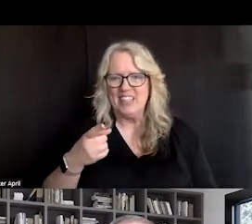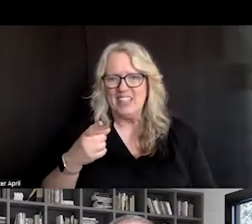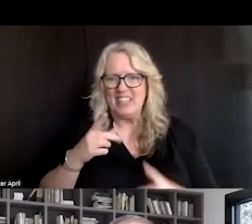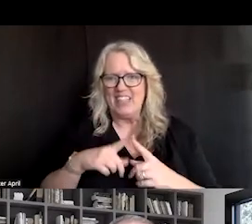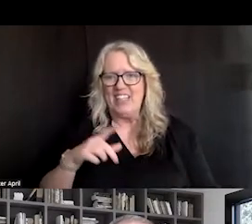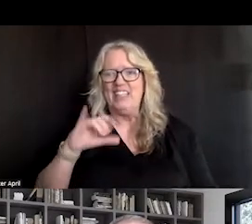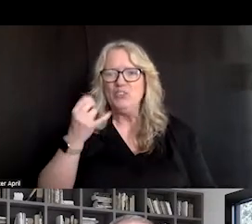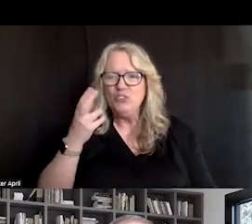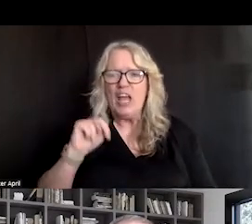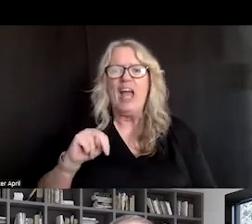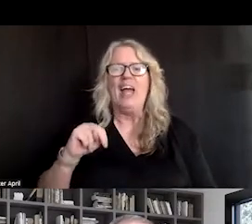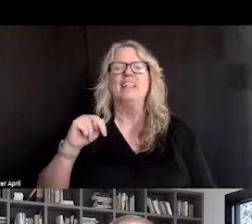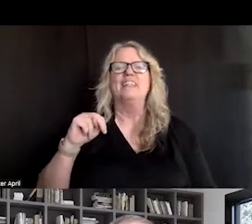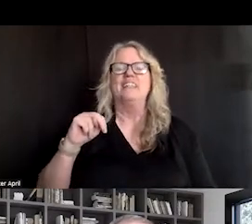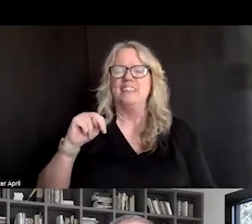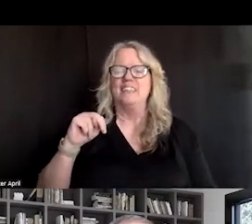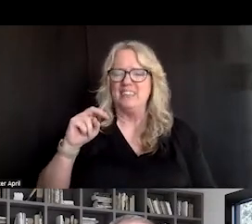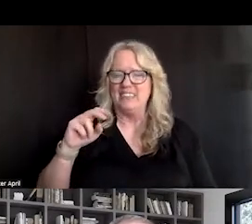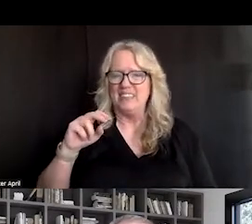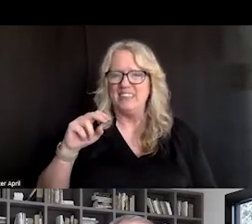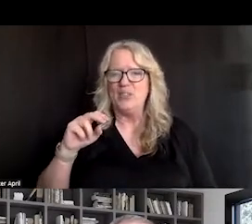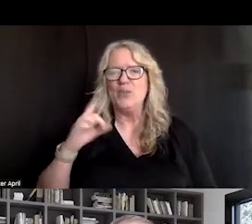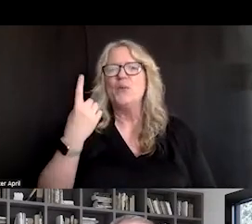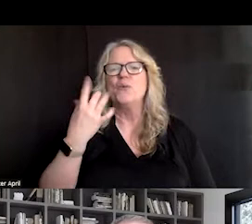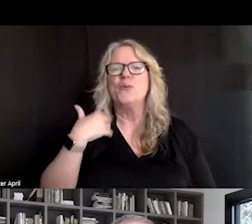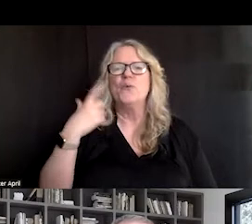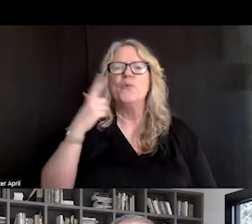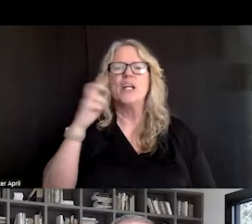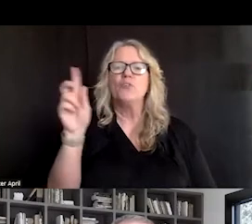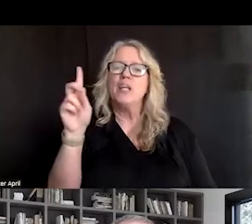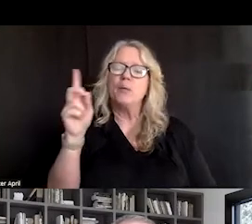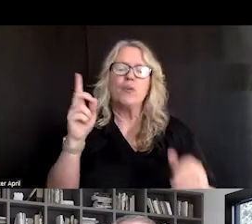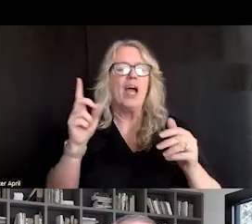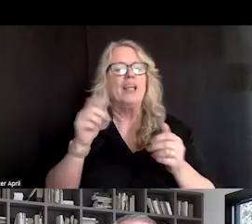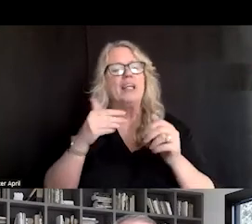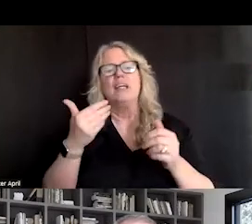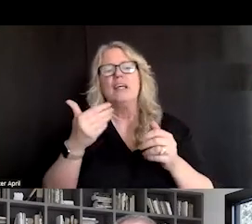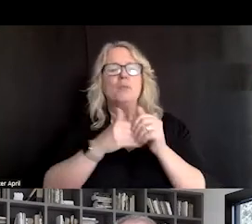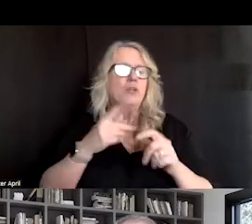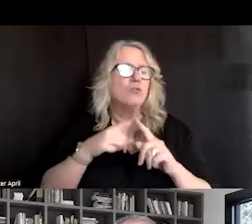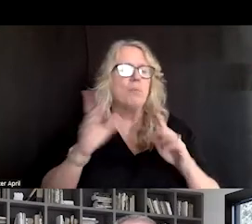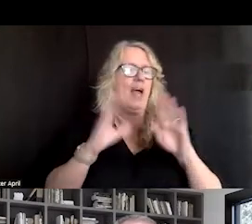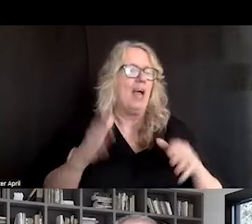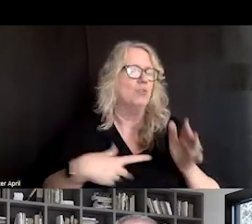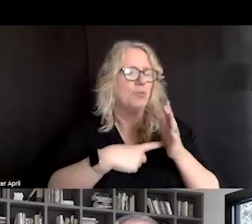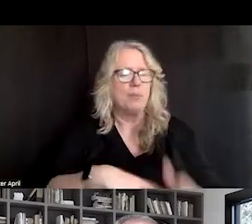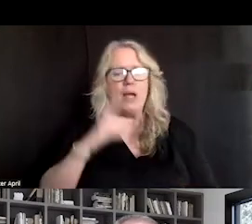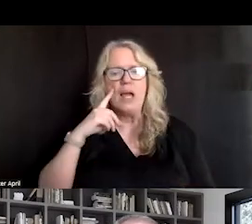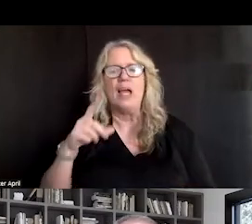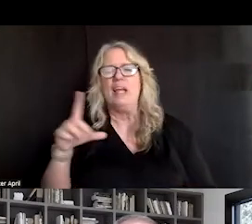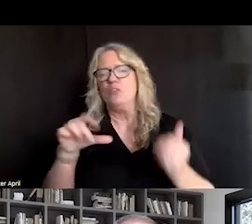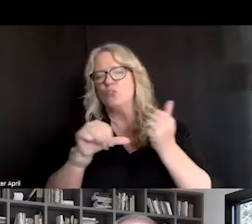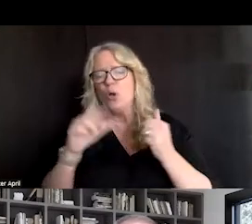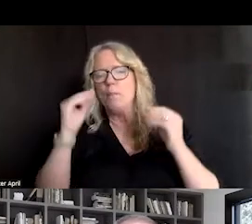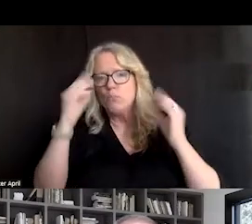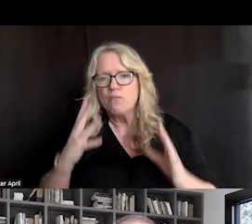Jen Stuber. We've got one of our Democratic leaders from the House of Representatives and an associate professor in the School of Social